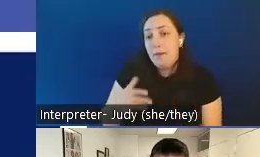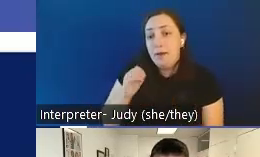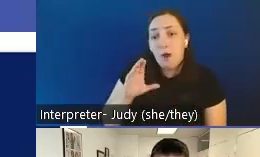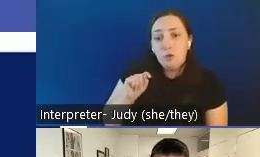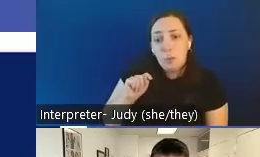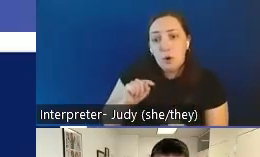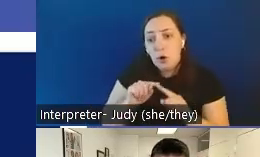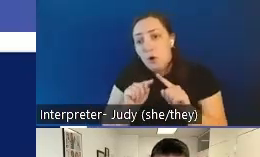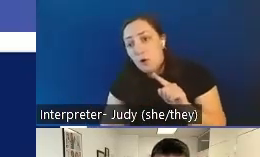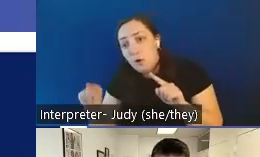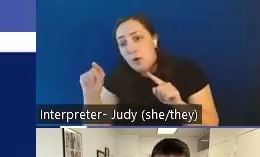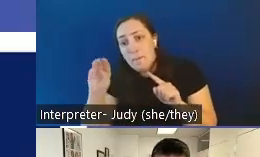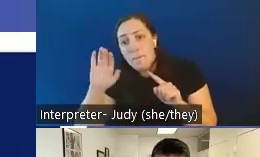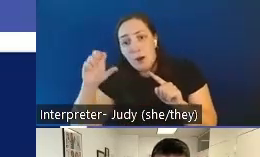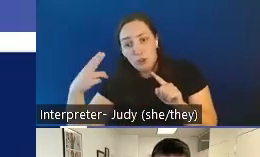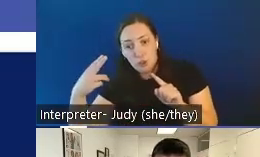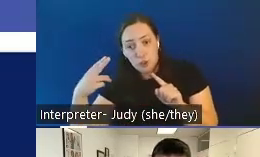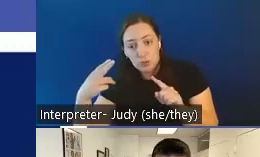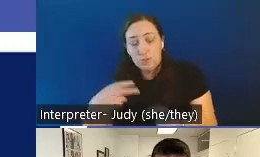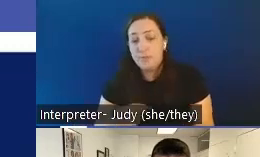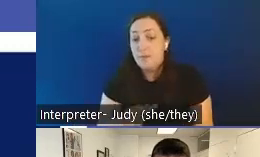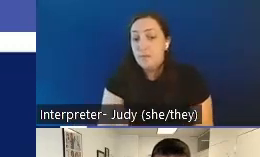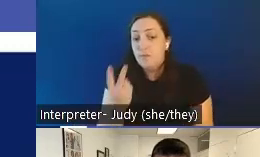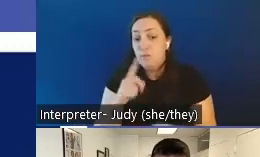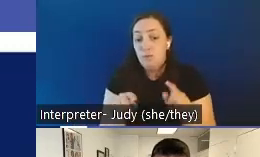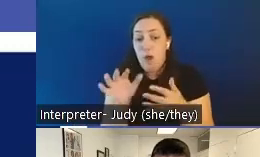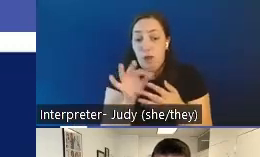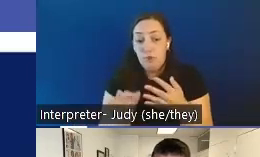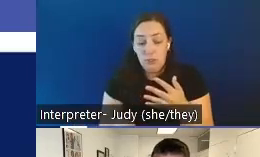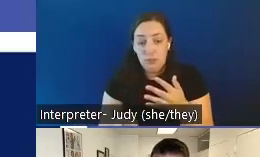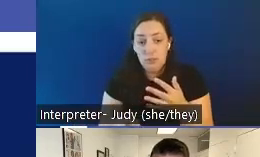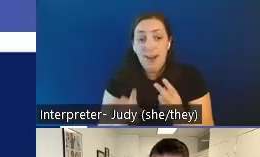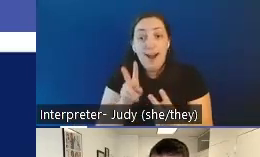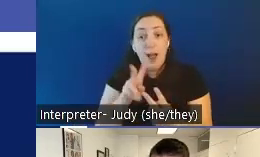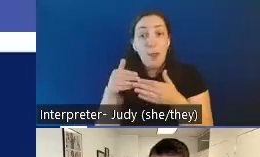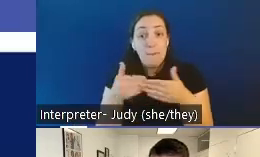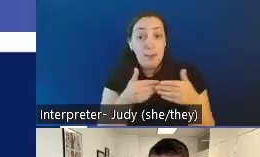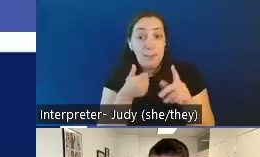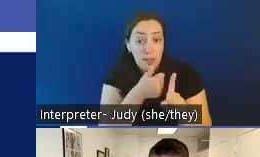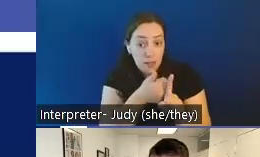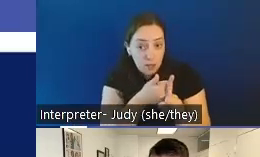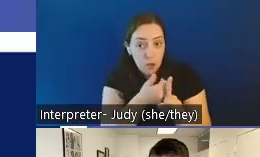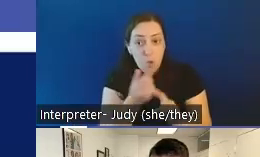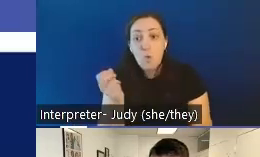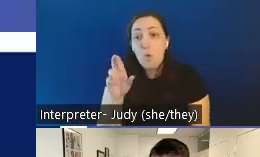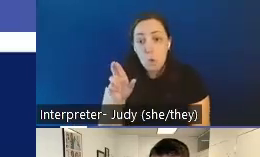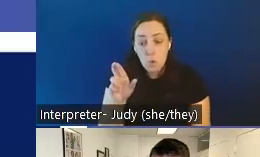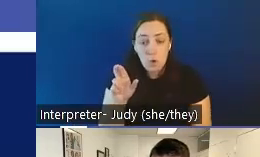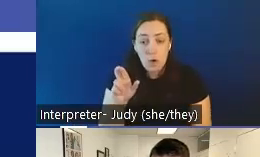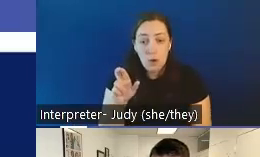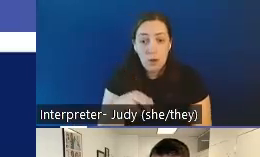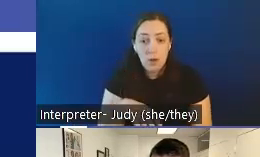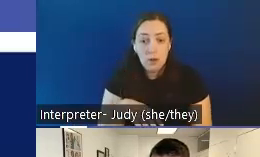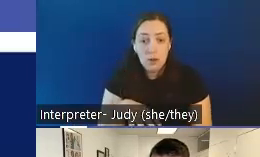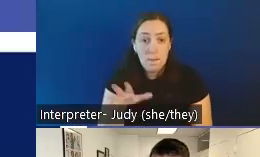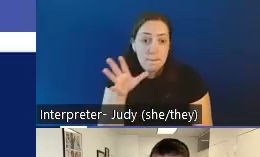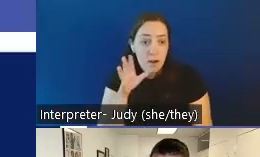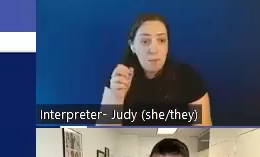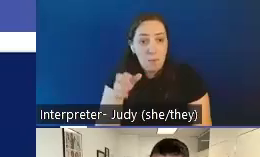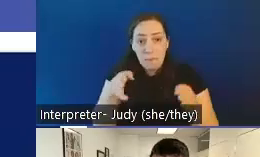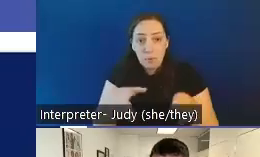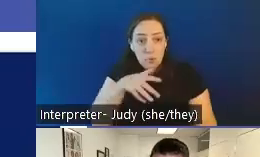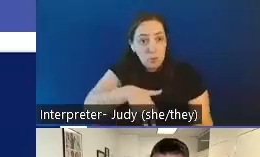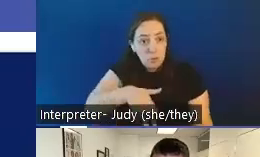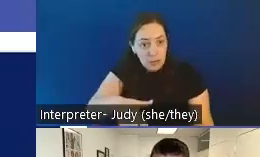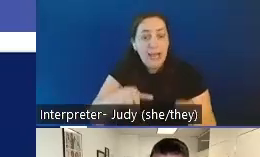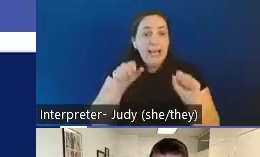2 options to protect these babies. Either the baby themselves can get the vaccine, Or a mom who is pregnant can